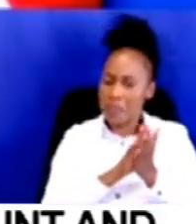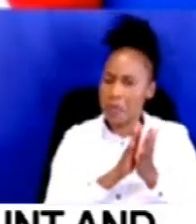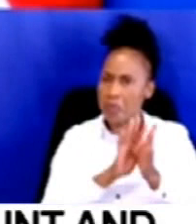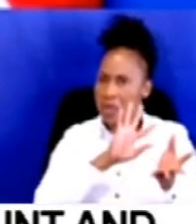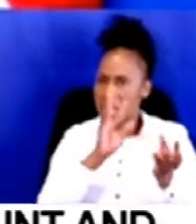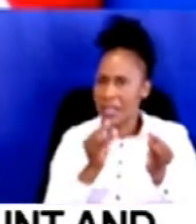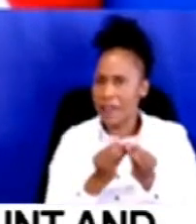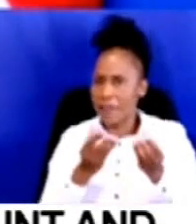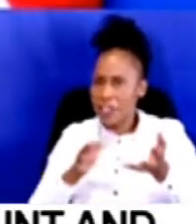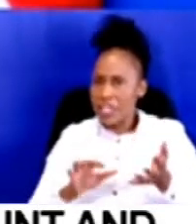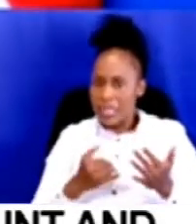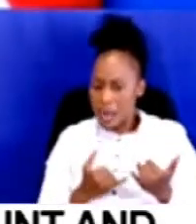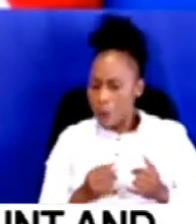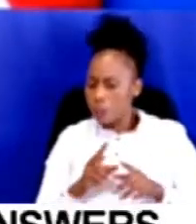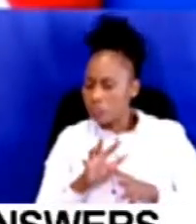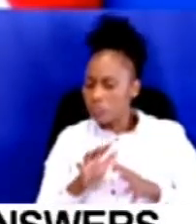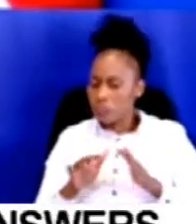monitor ourselves.